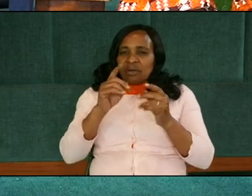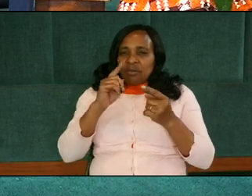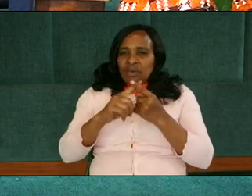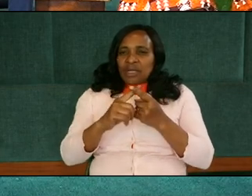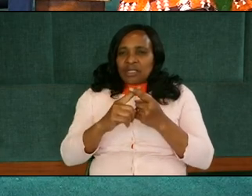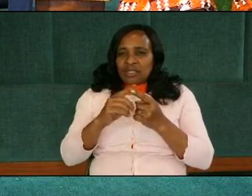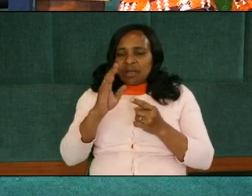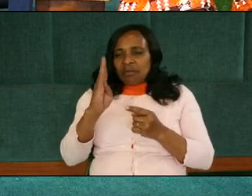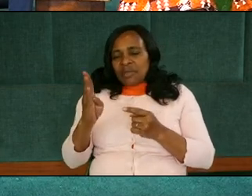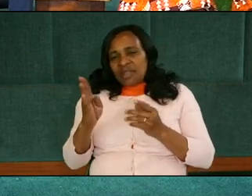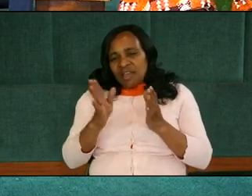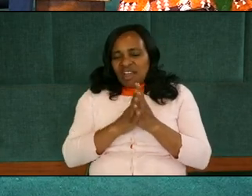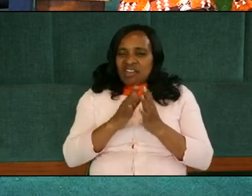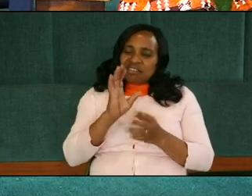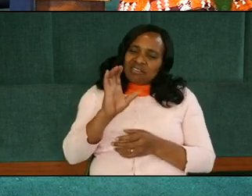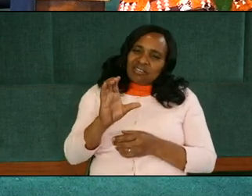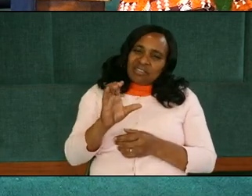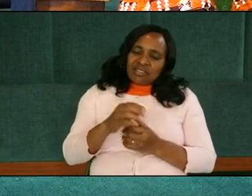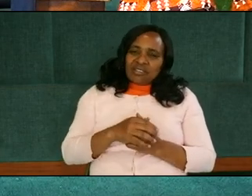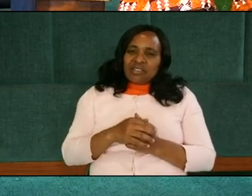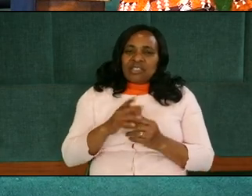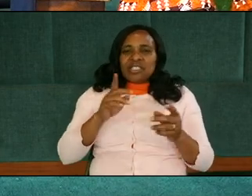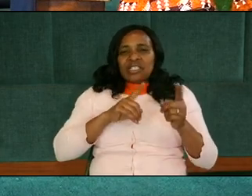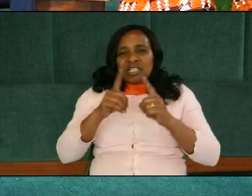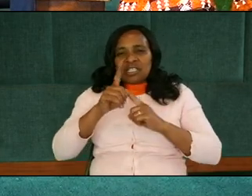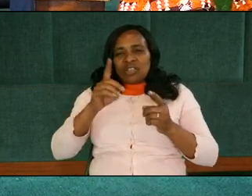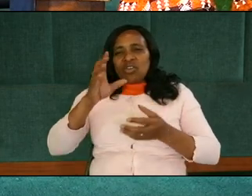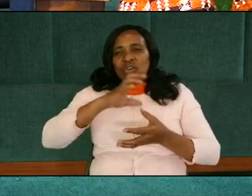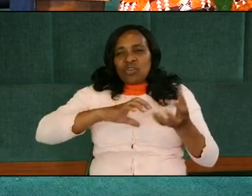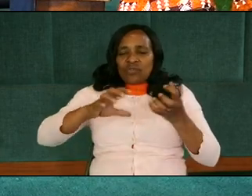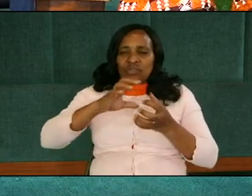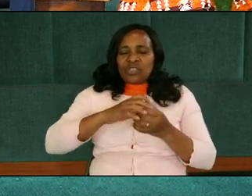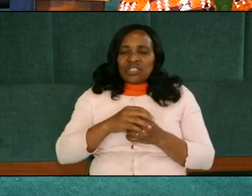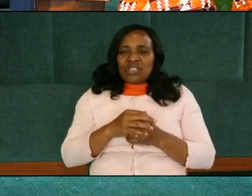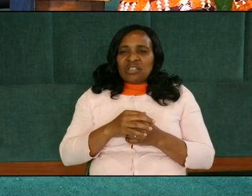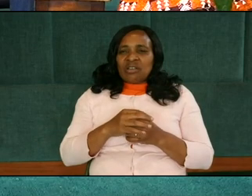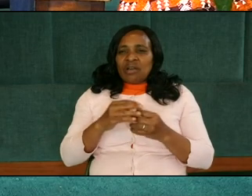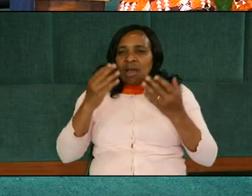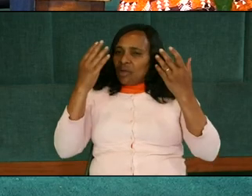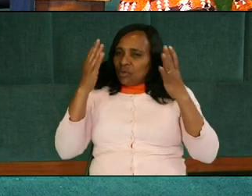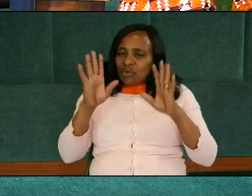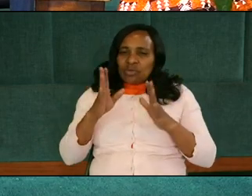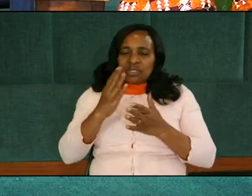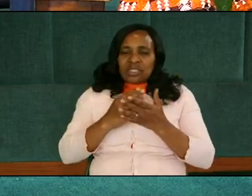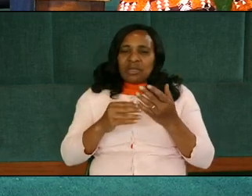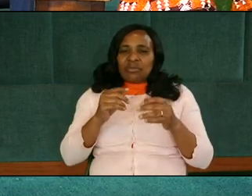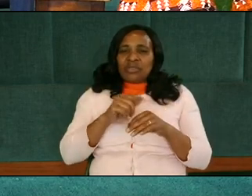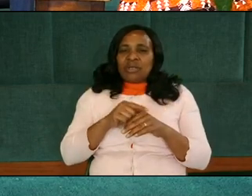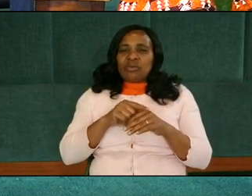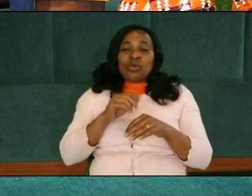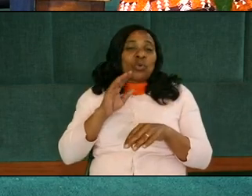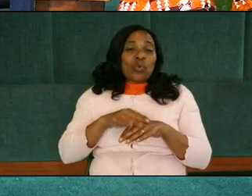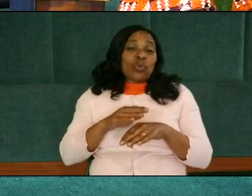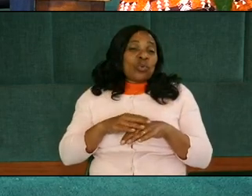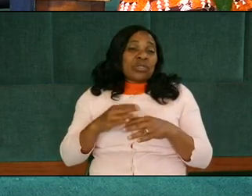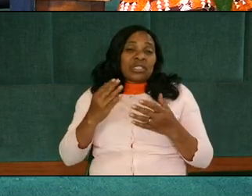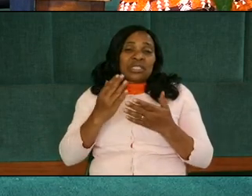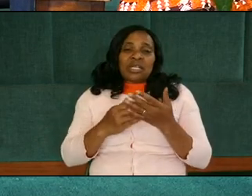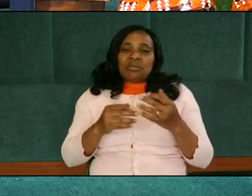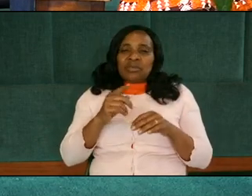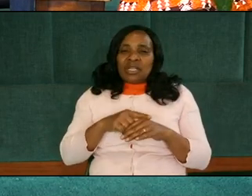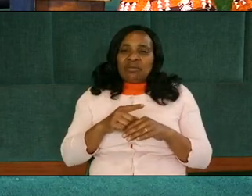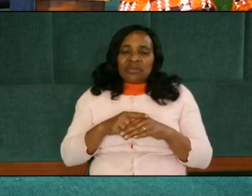B and C. It's a journey, it's confusing. Like, I don't know. Sometimes it's good, sometimes it's